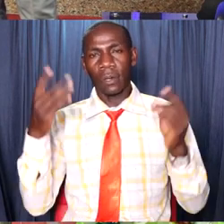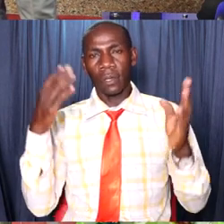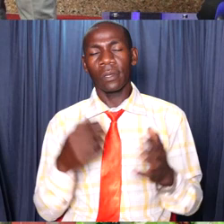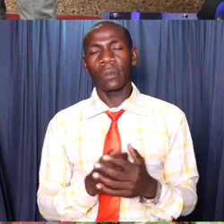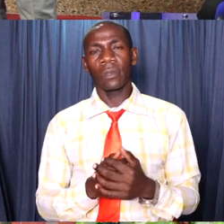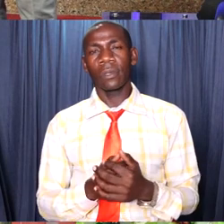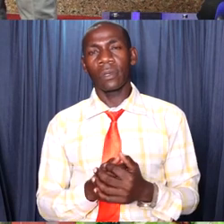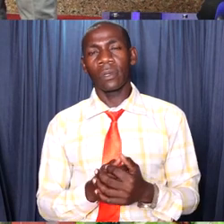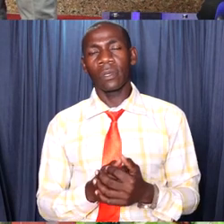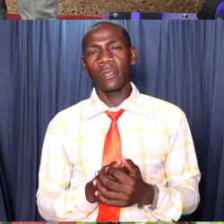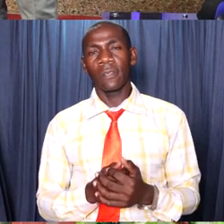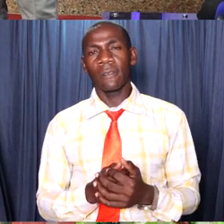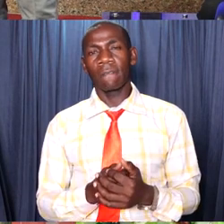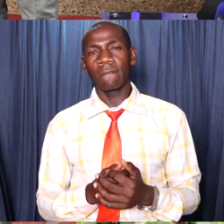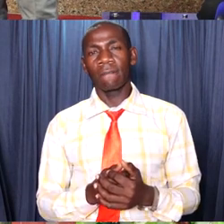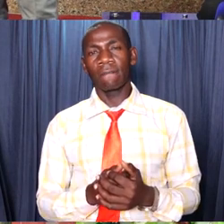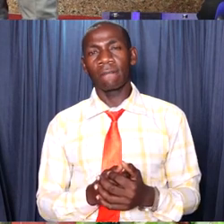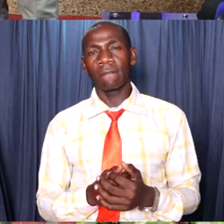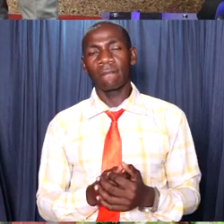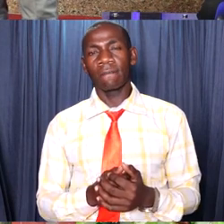Hallelujah. Hallelujah.